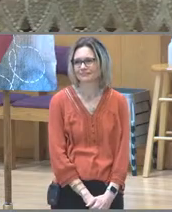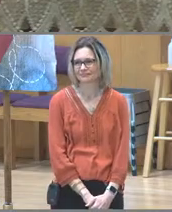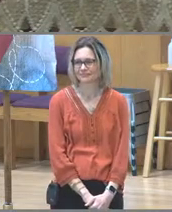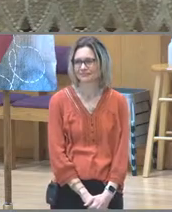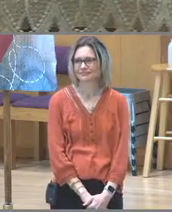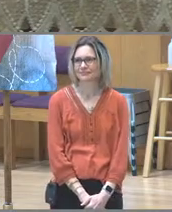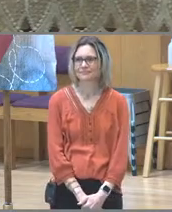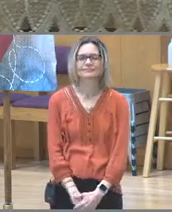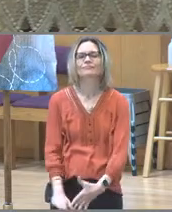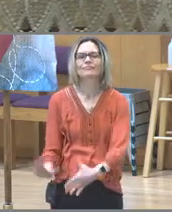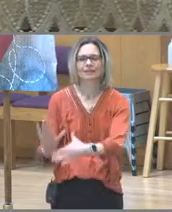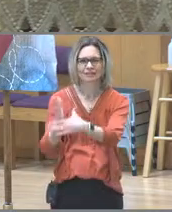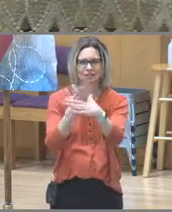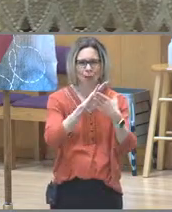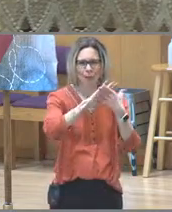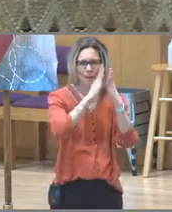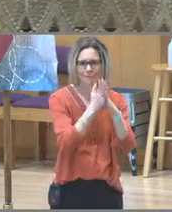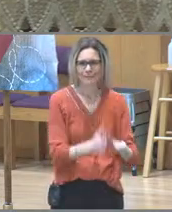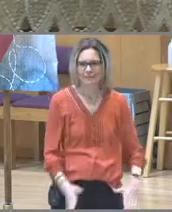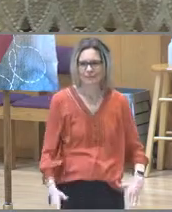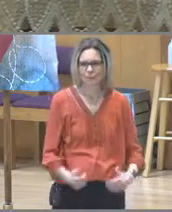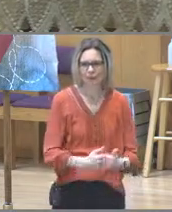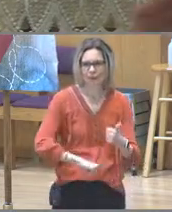Let's share that peace with one another.